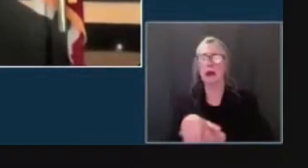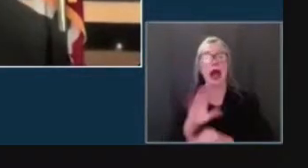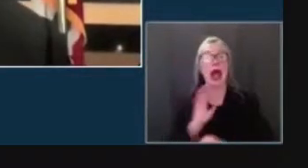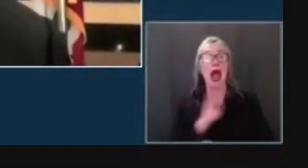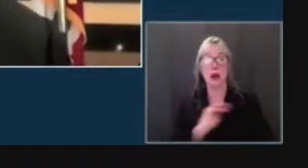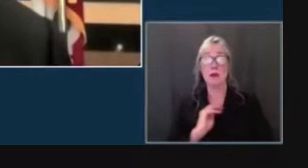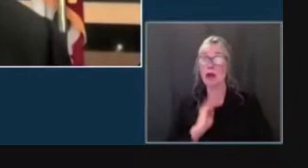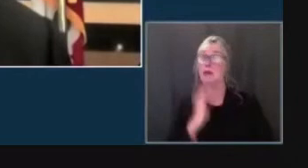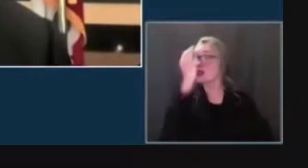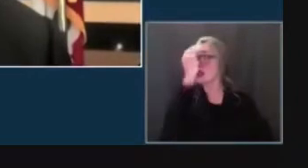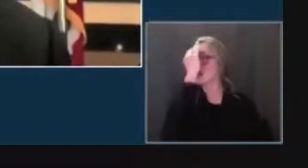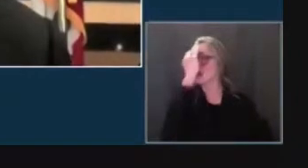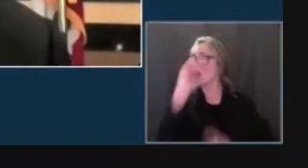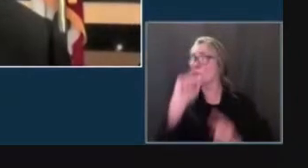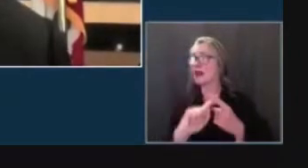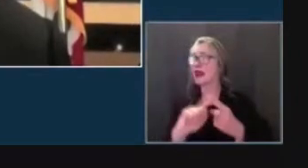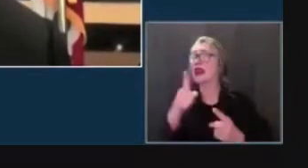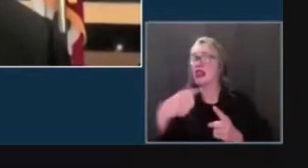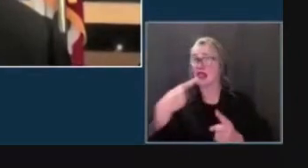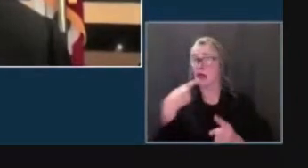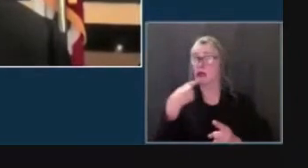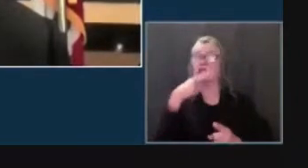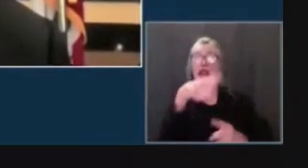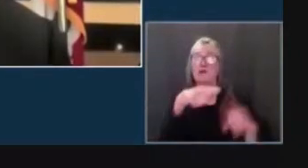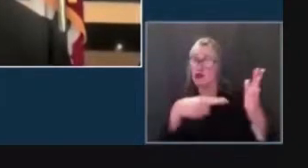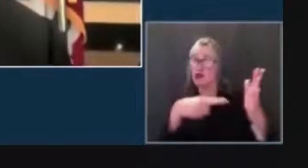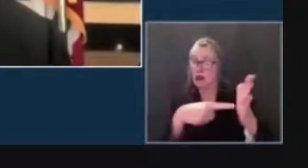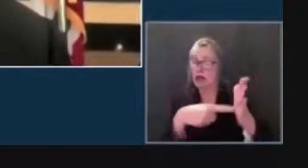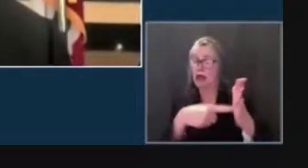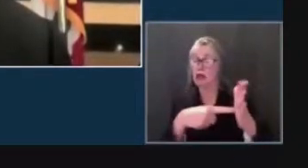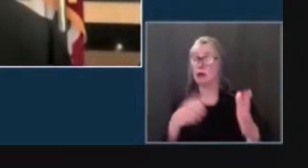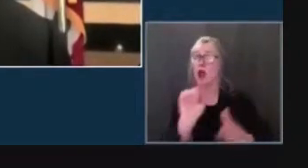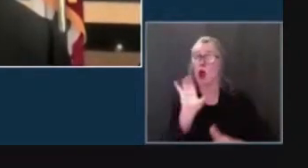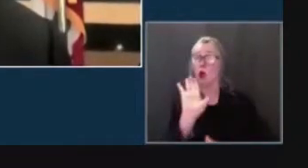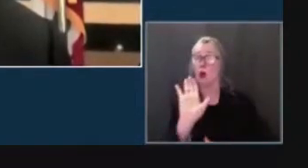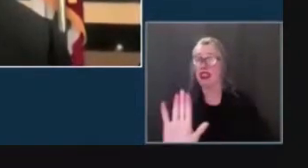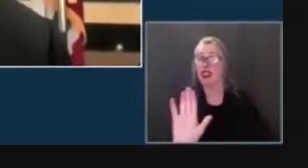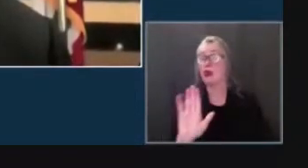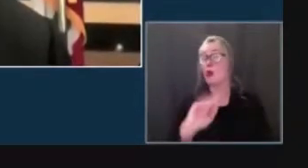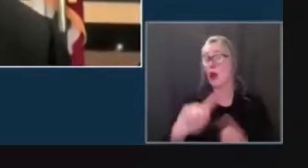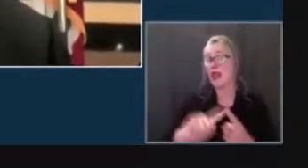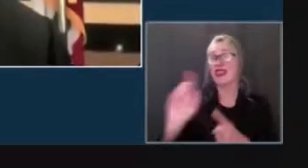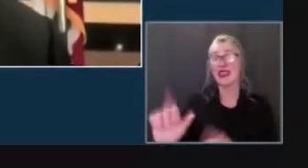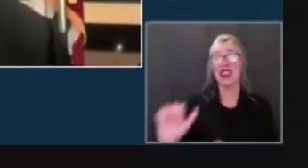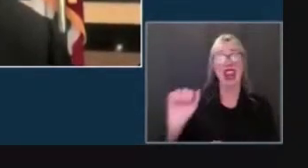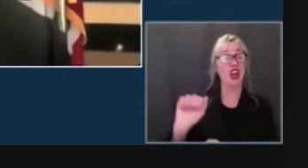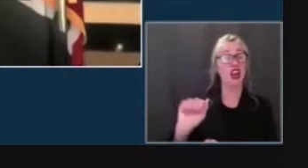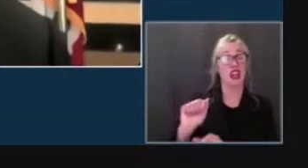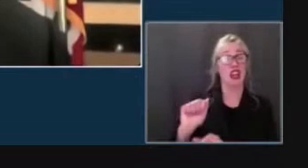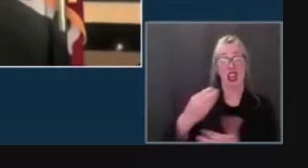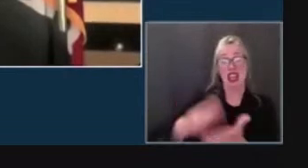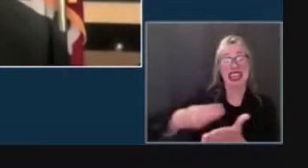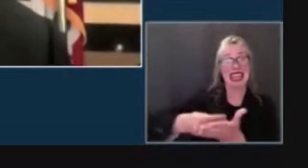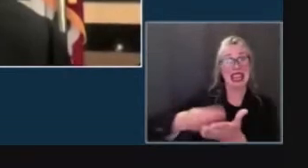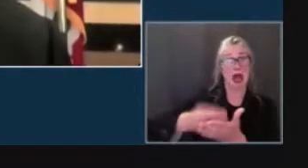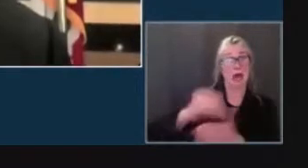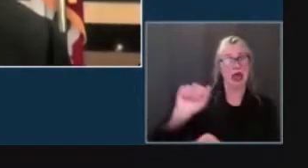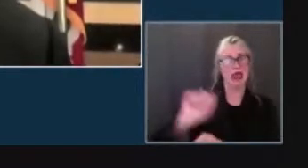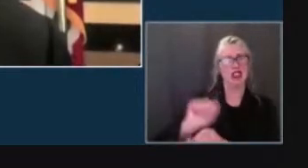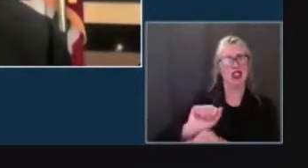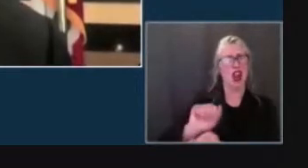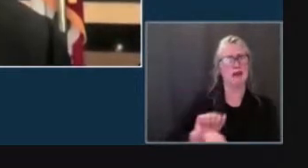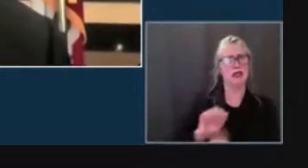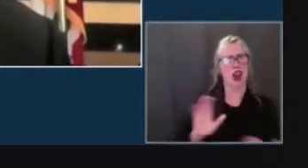they will hold politicians accountable when their own livelihoods are coming under attack. This party must run back to the middle